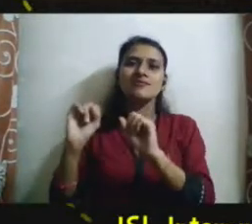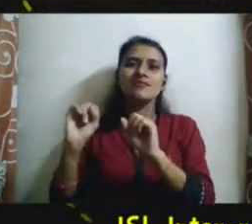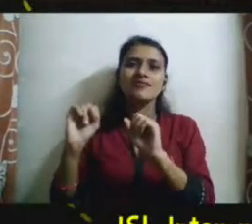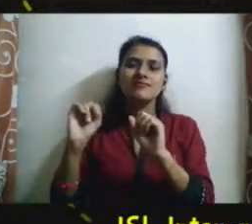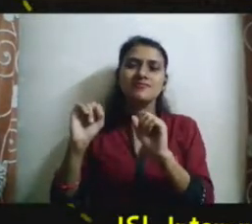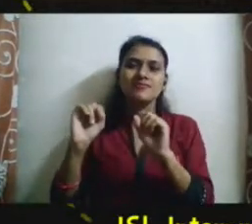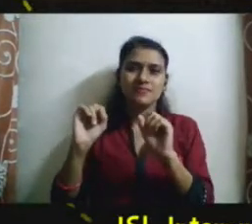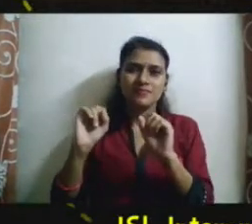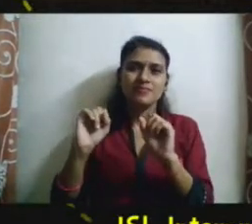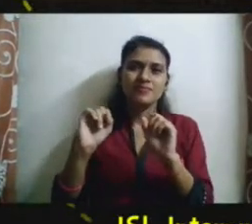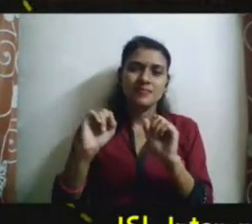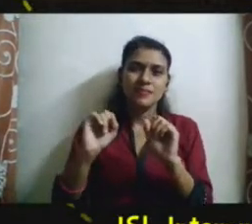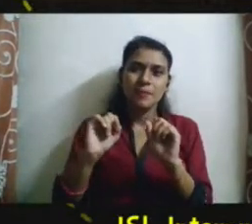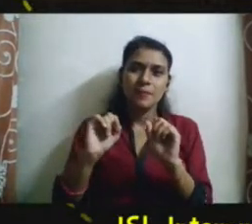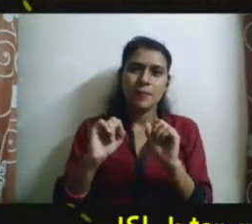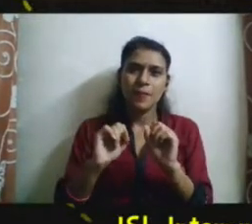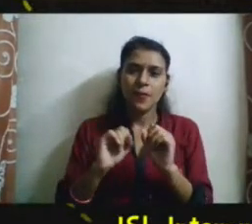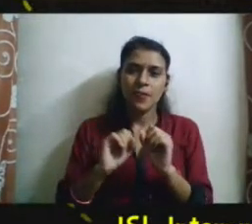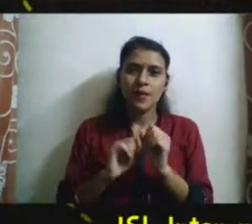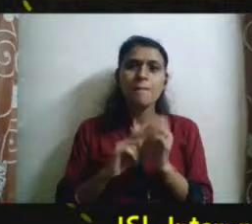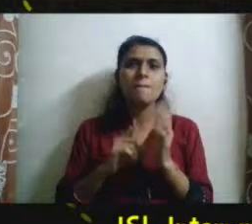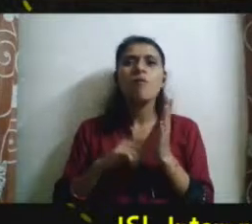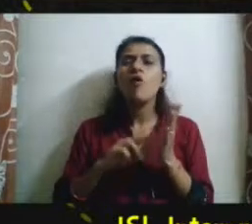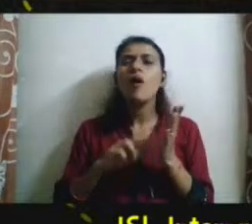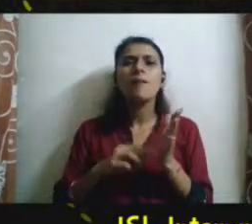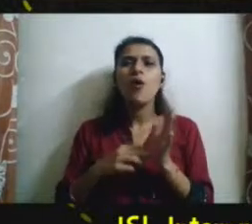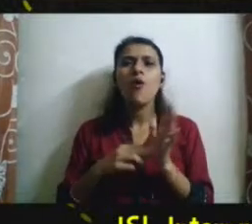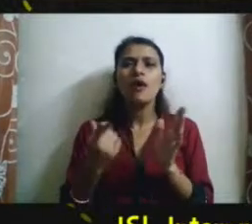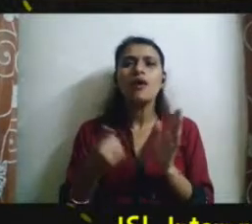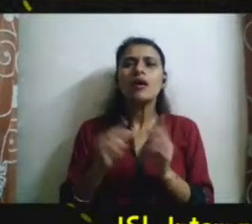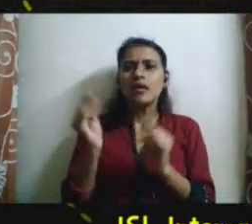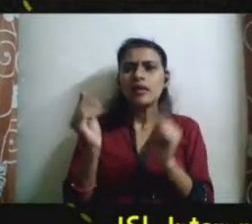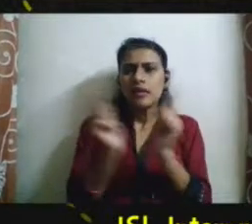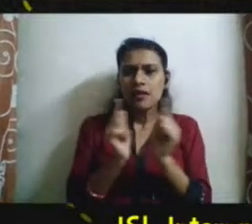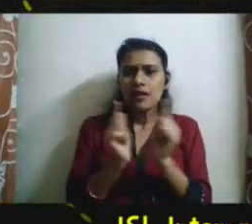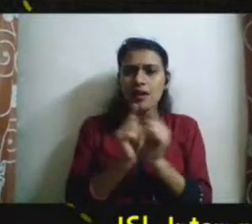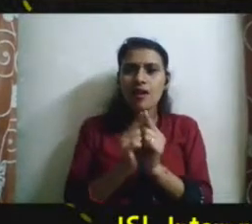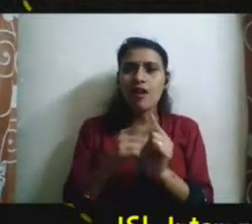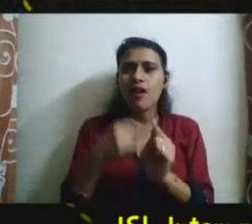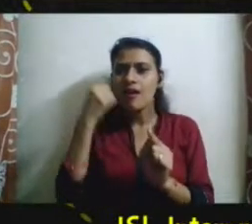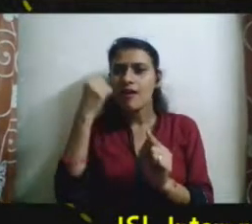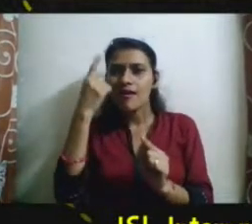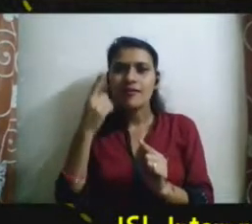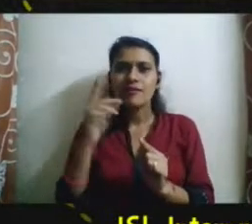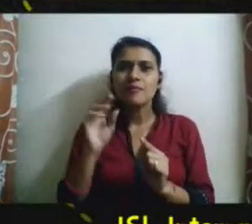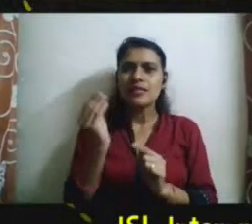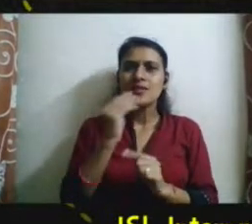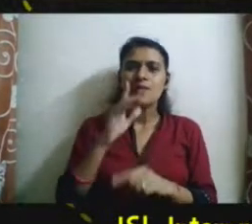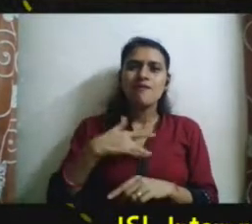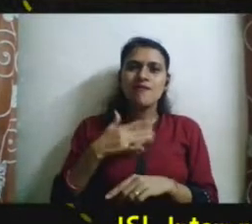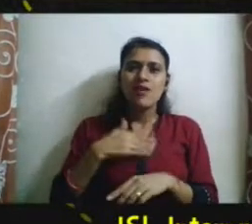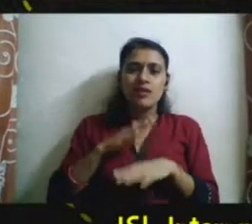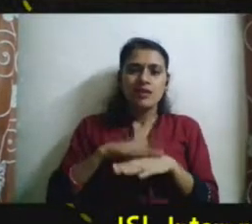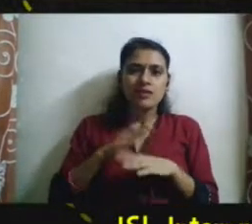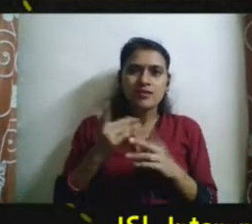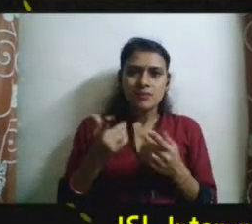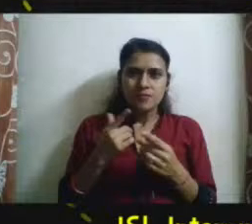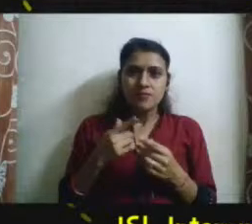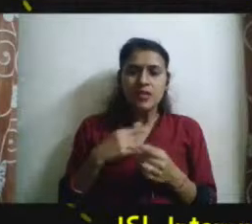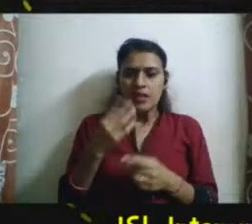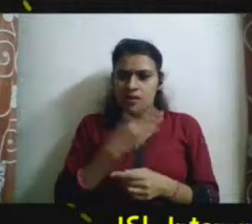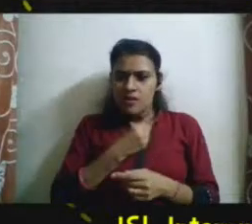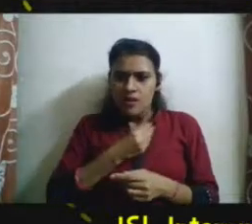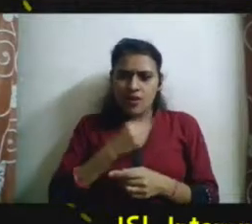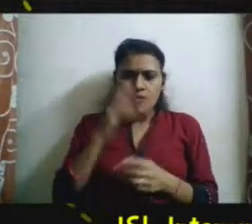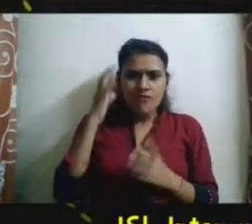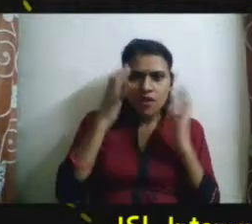this tendency for us to put into neat little compartments. Sometimes I feel a little scared of these categories.